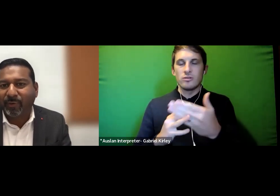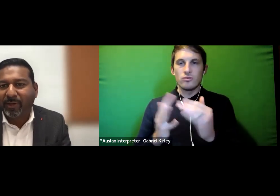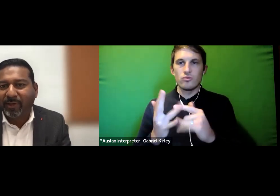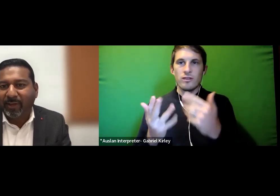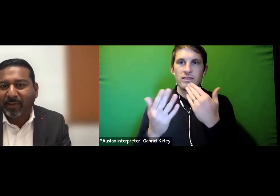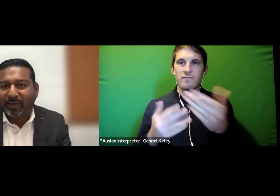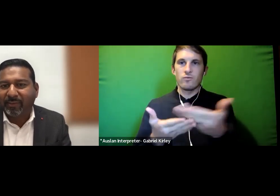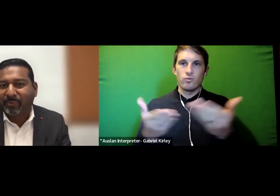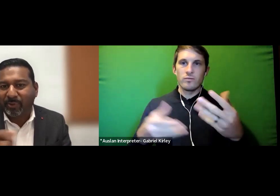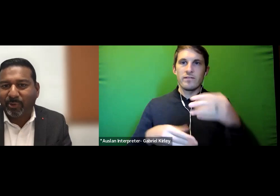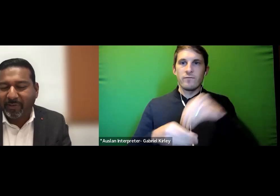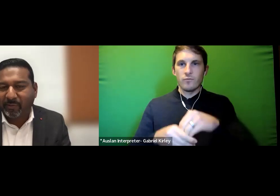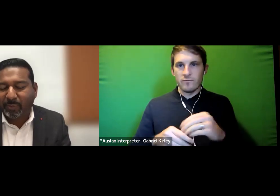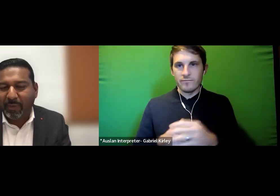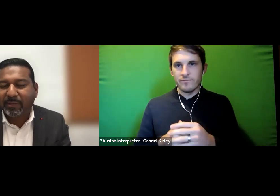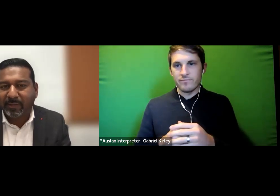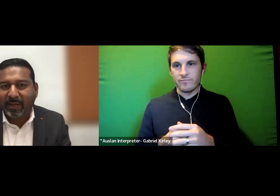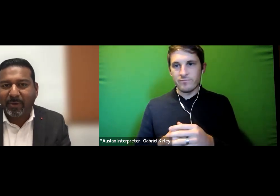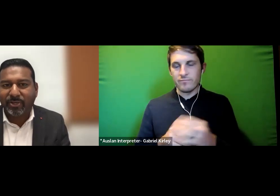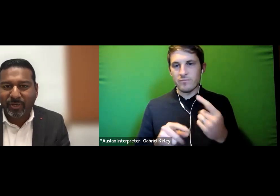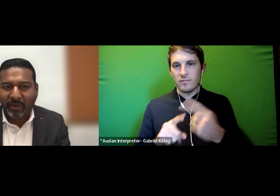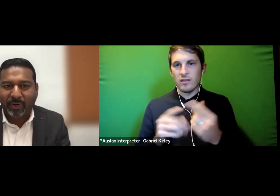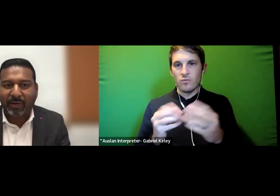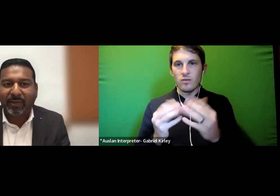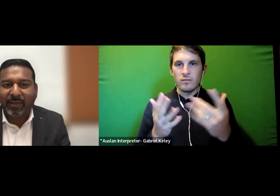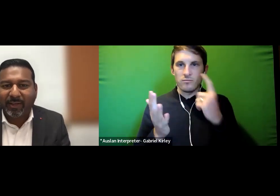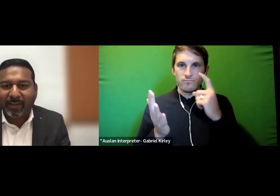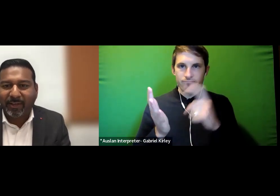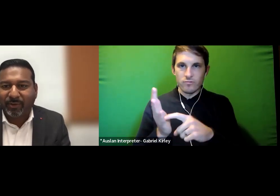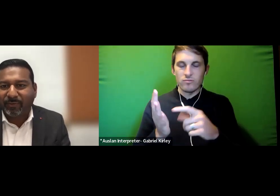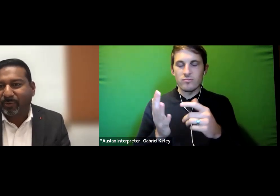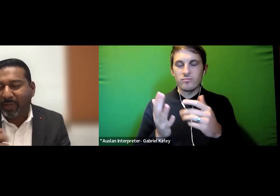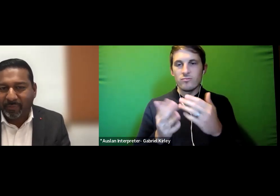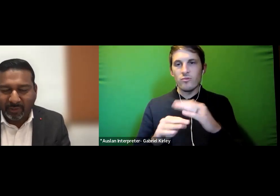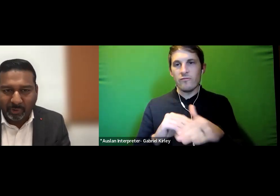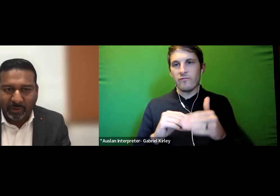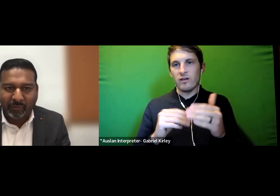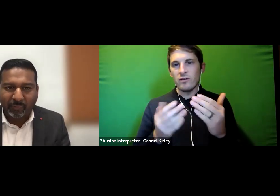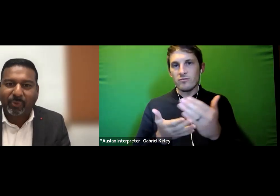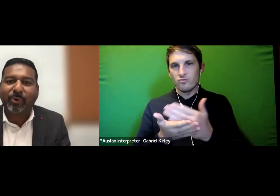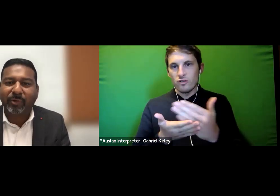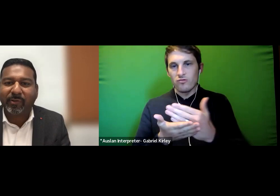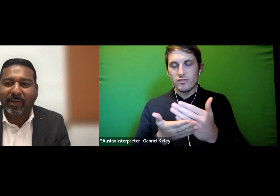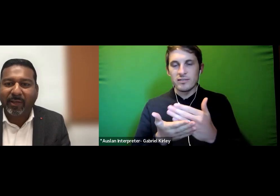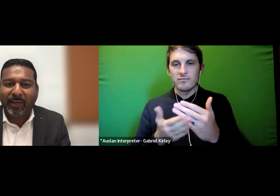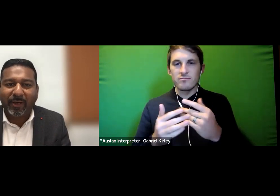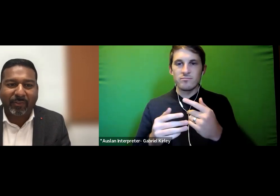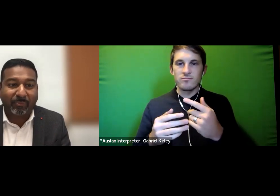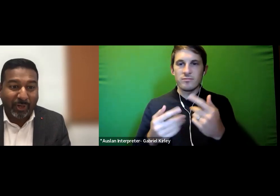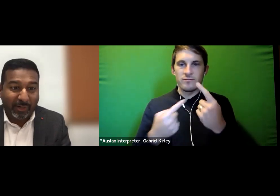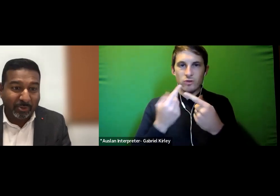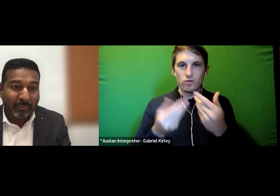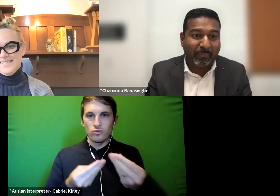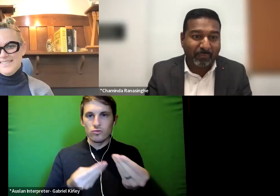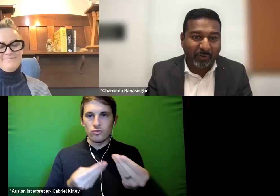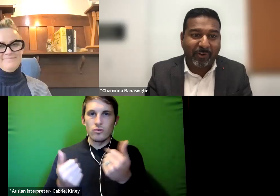also I think some of the call outs that have been made today about sharing, you know, looking at the community for support. I think